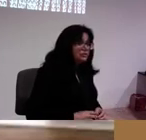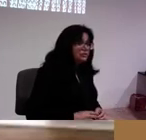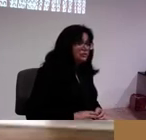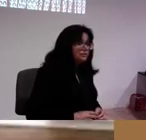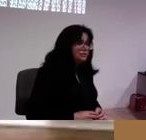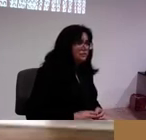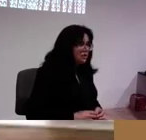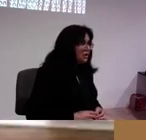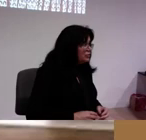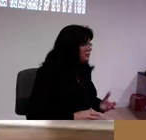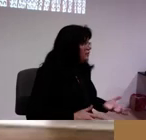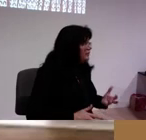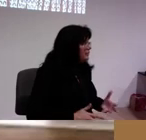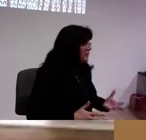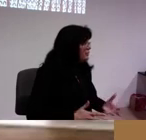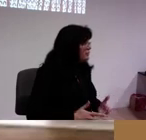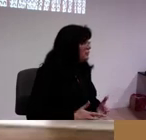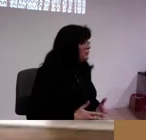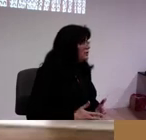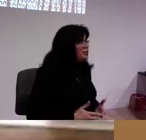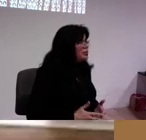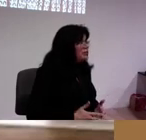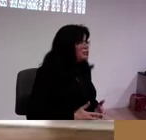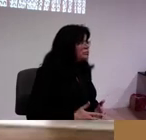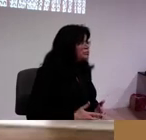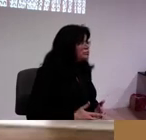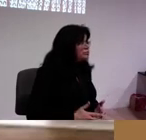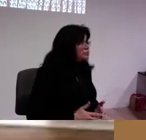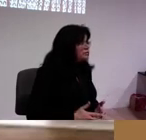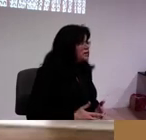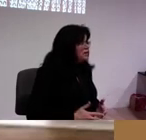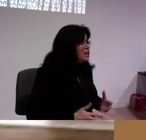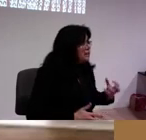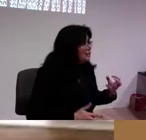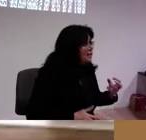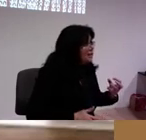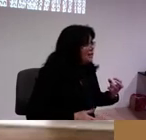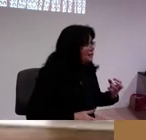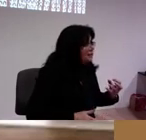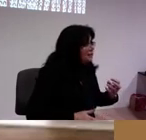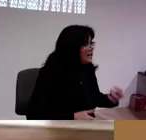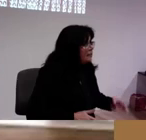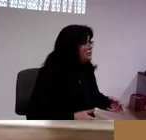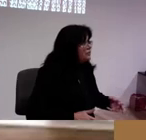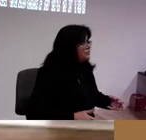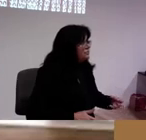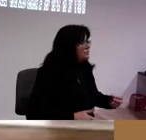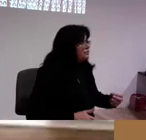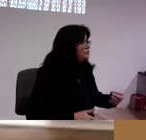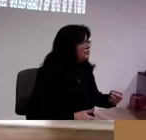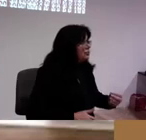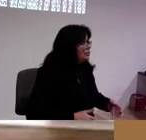McDonald, I also found powerful female role models. And then when